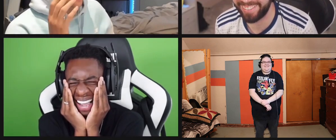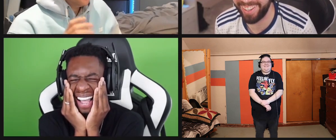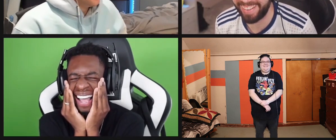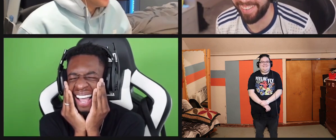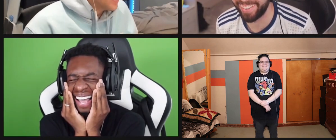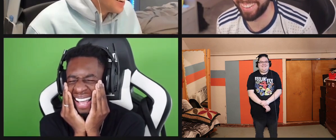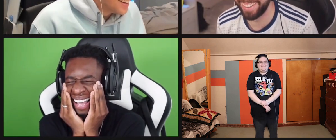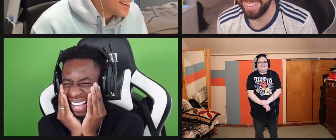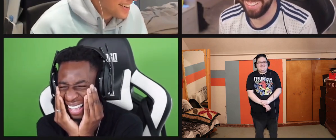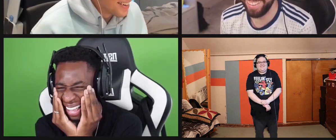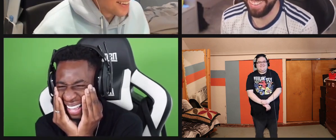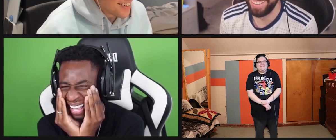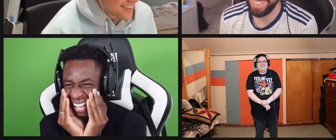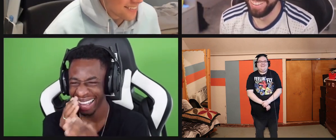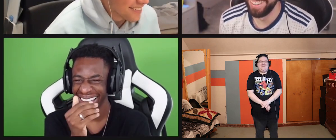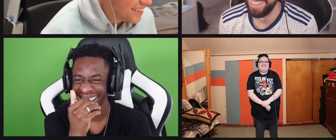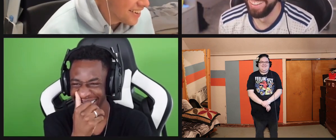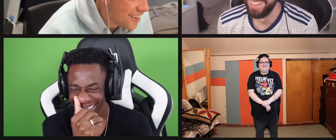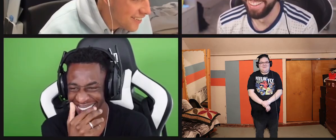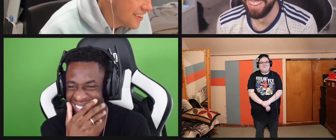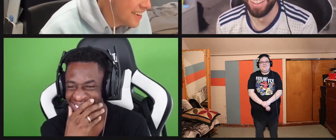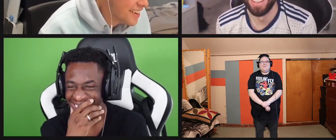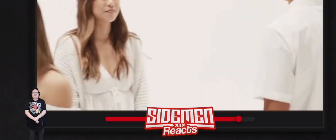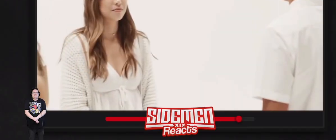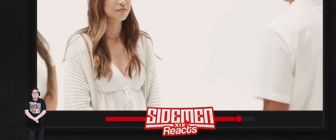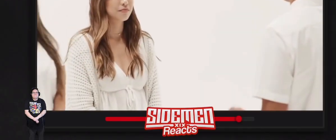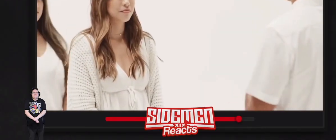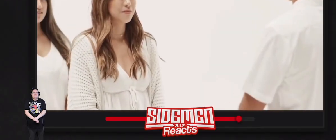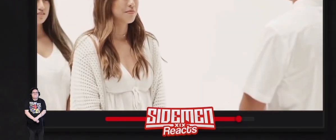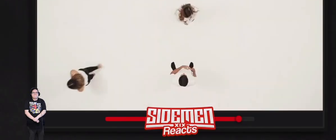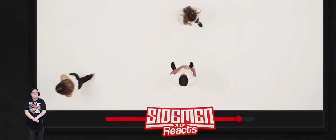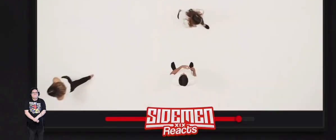This is turn it walk on. Oh no.